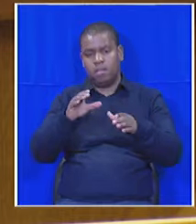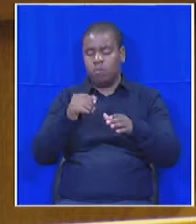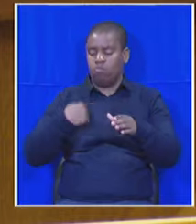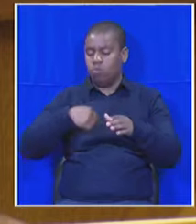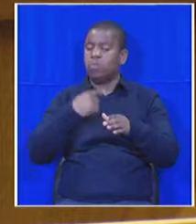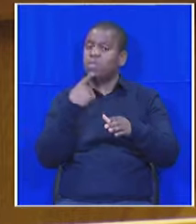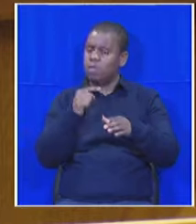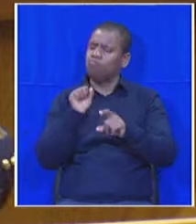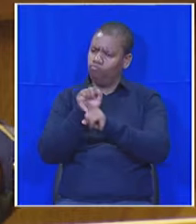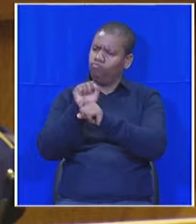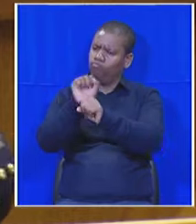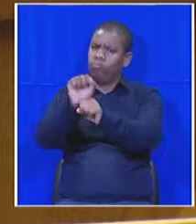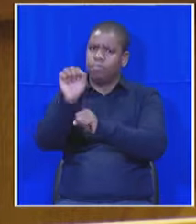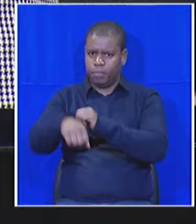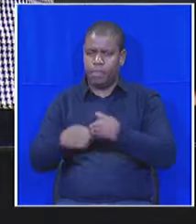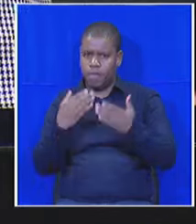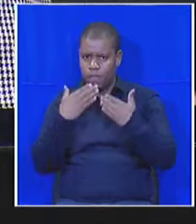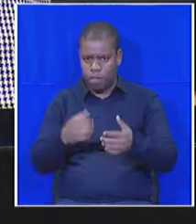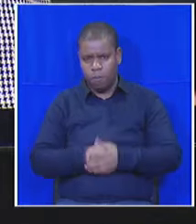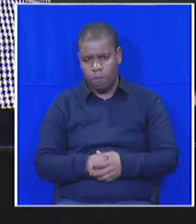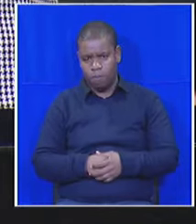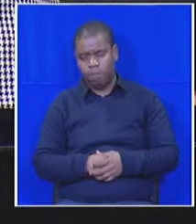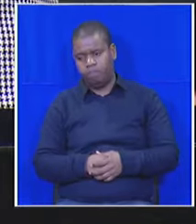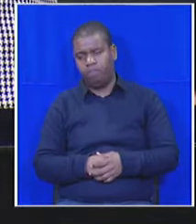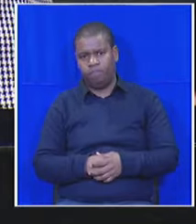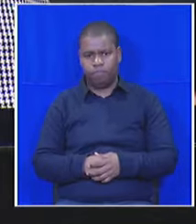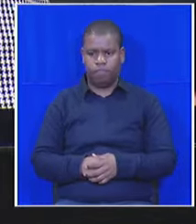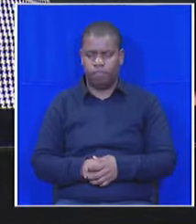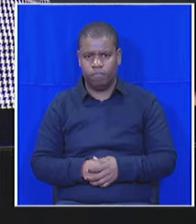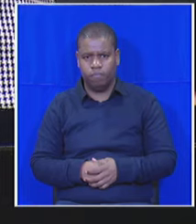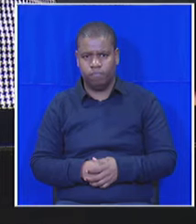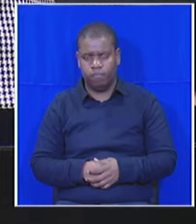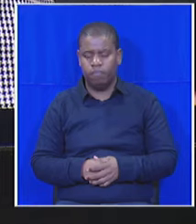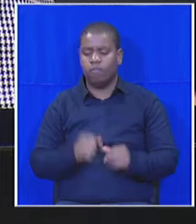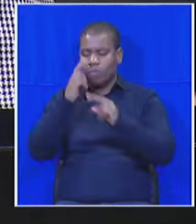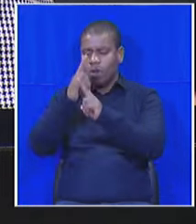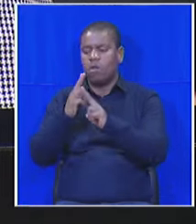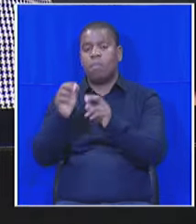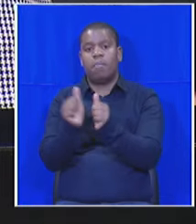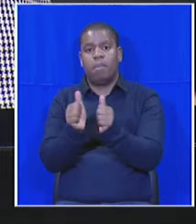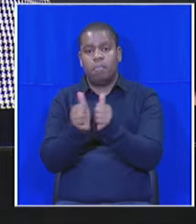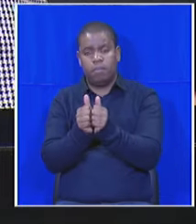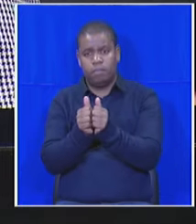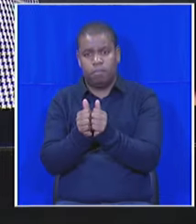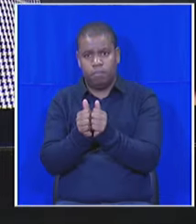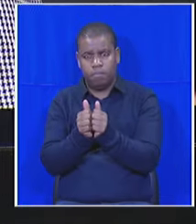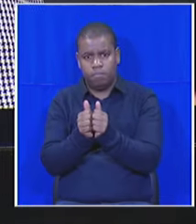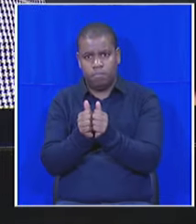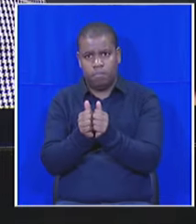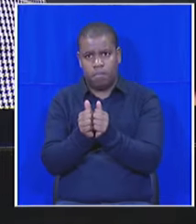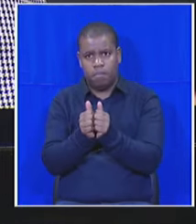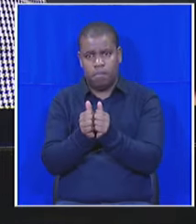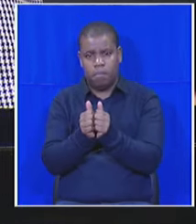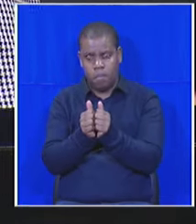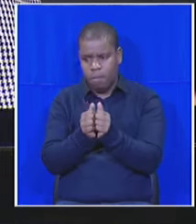saying Siyakuba. Thank you. Stokoze. Honorable members, I put the vote again. Are there